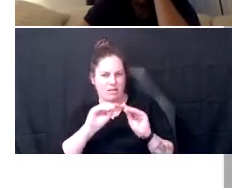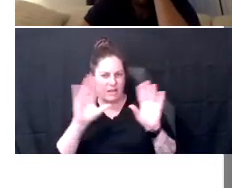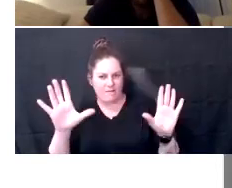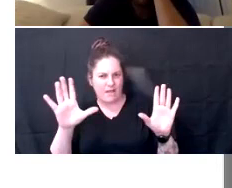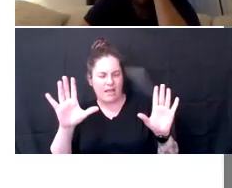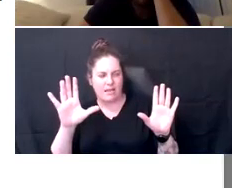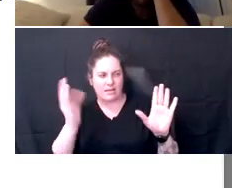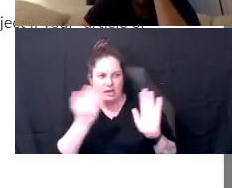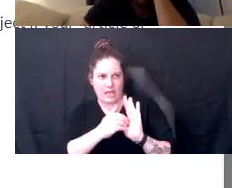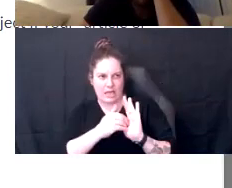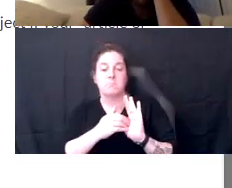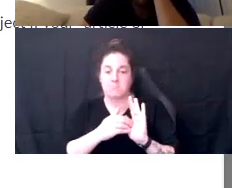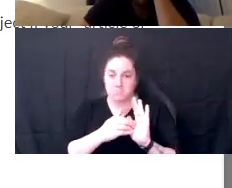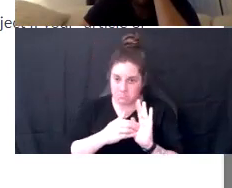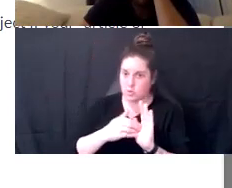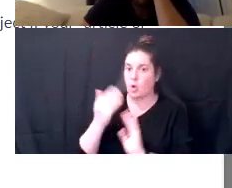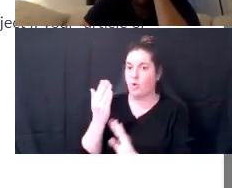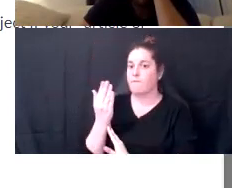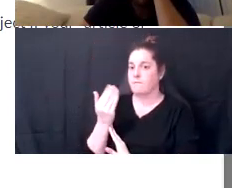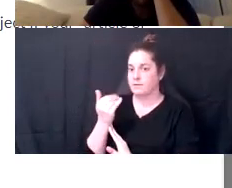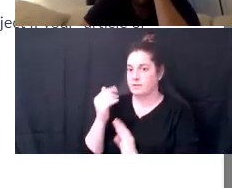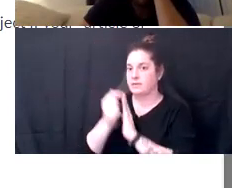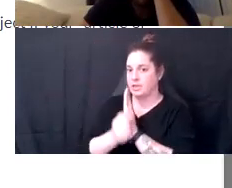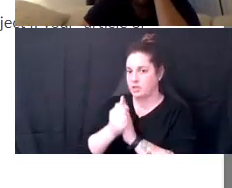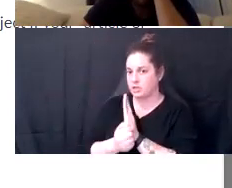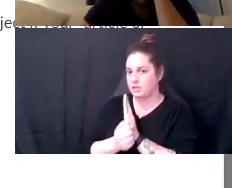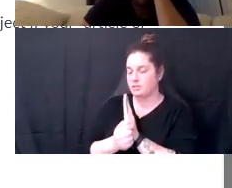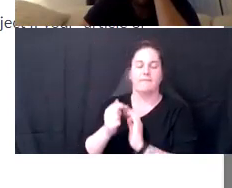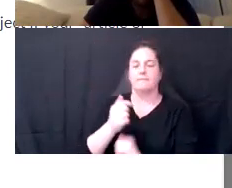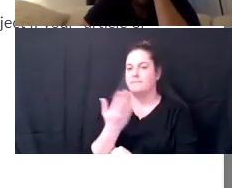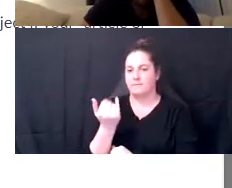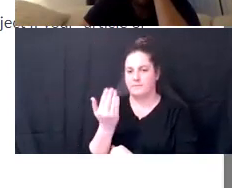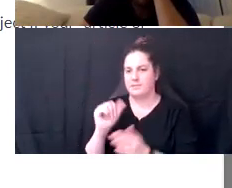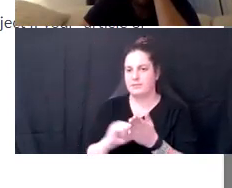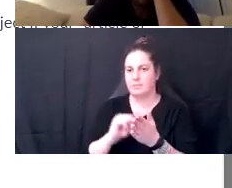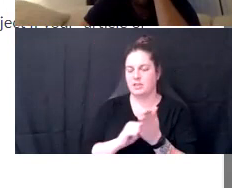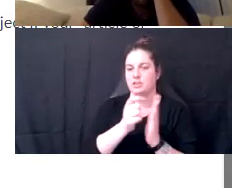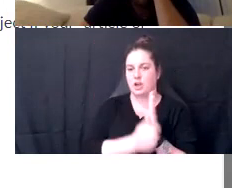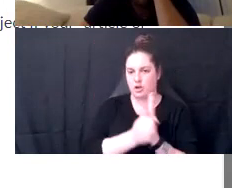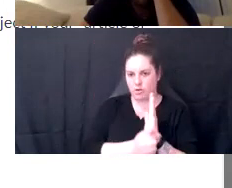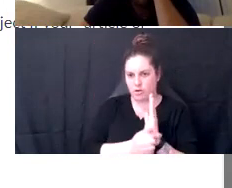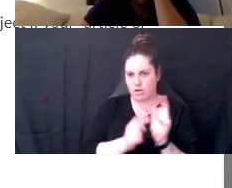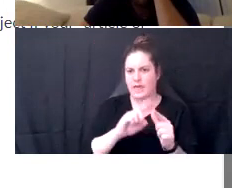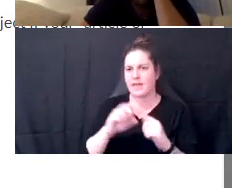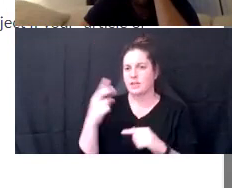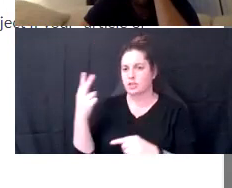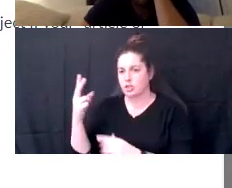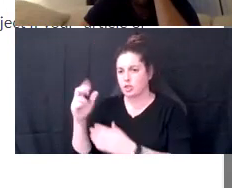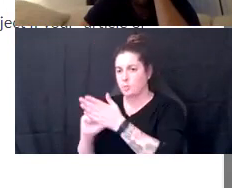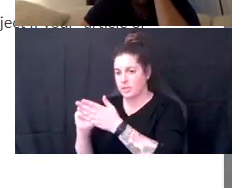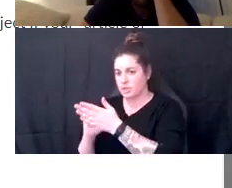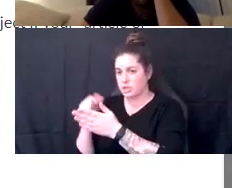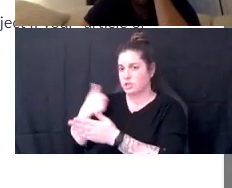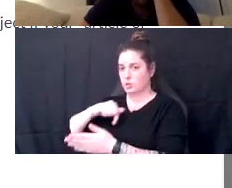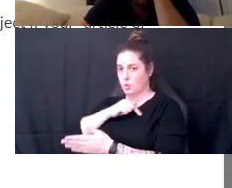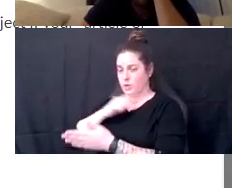understanding. Mm-hmm. 15 pages is the article, and then the 2 pages is our summary that we write. Correct. All